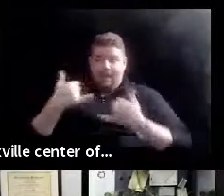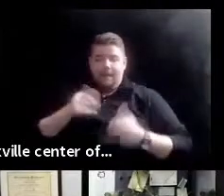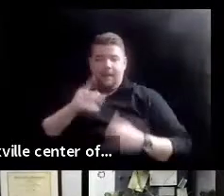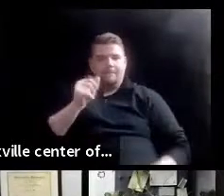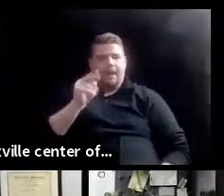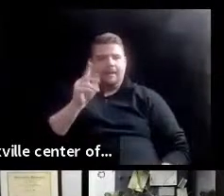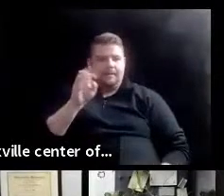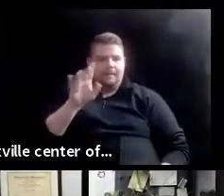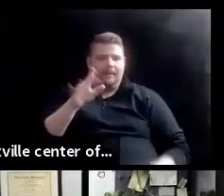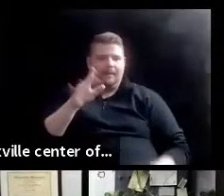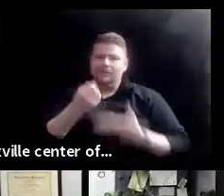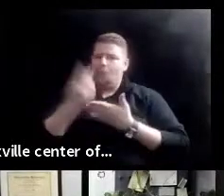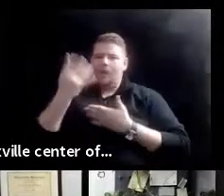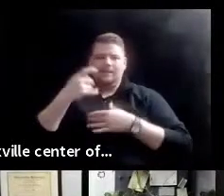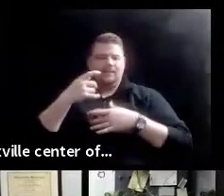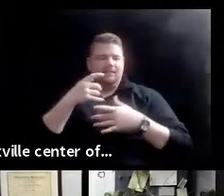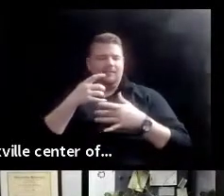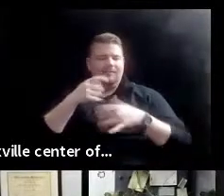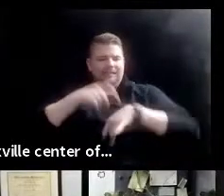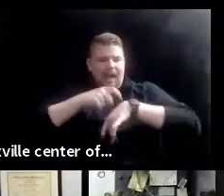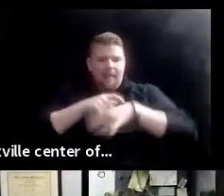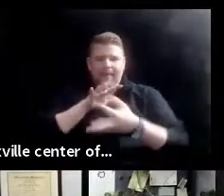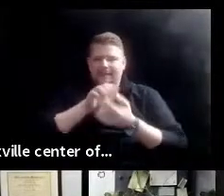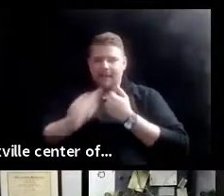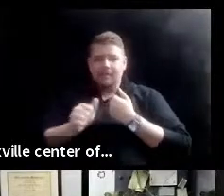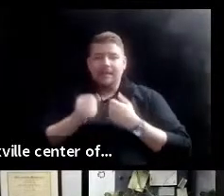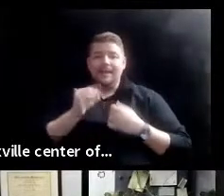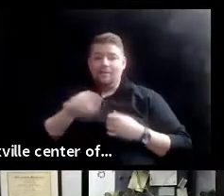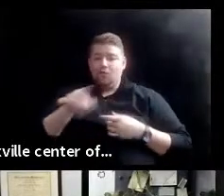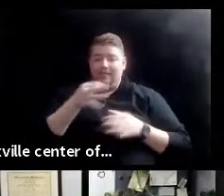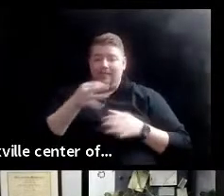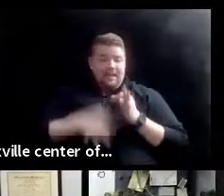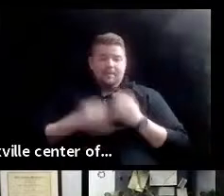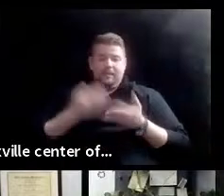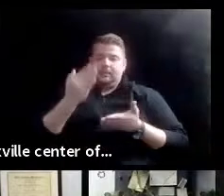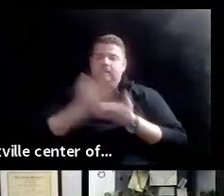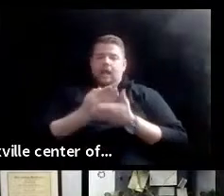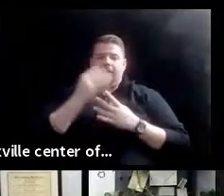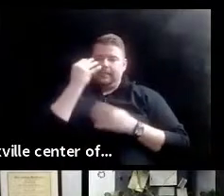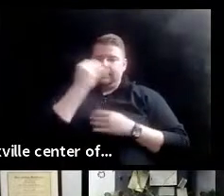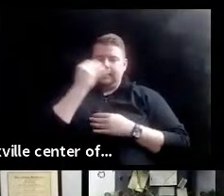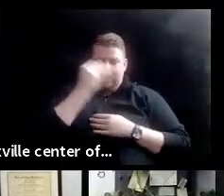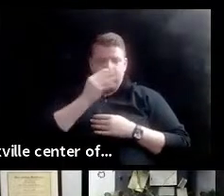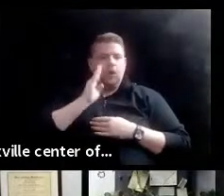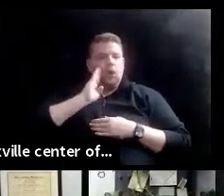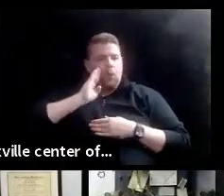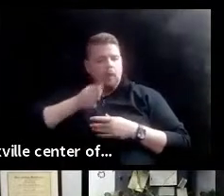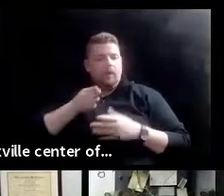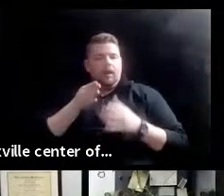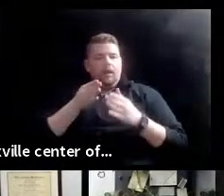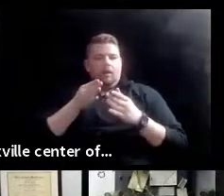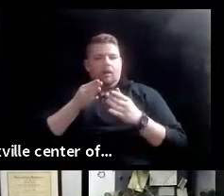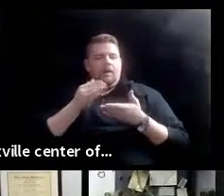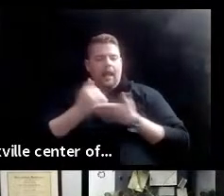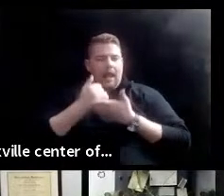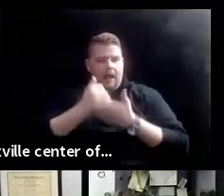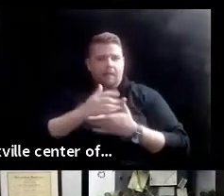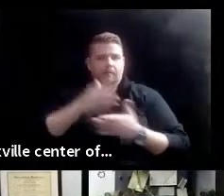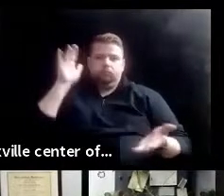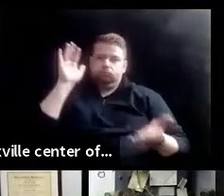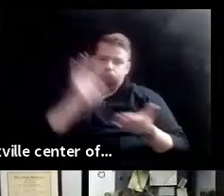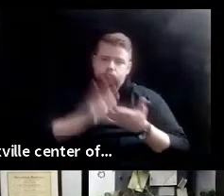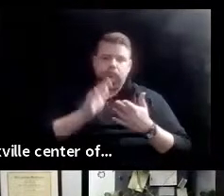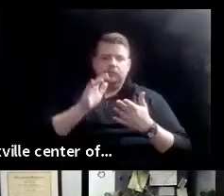It's simply a waste of time and damaging. If you would simply stop this insanity, it would go a long way to alleviate hospital